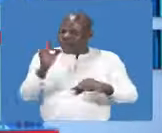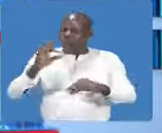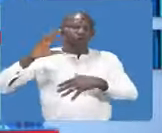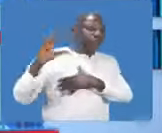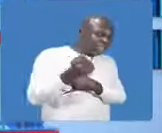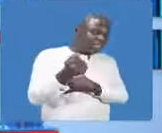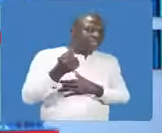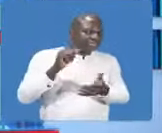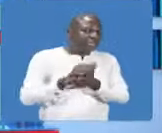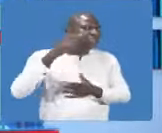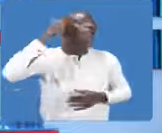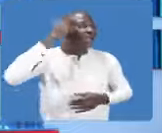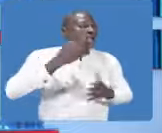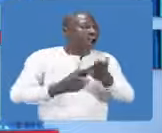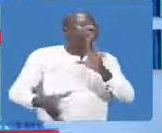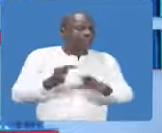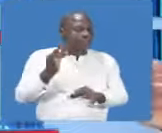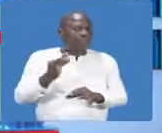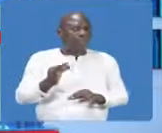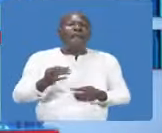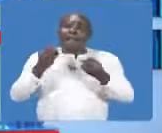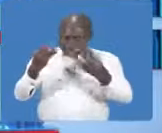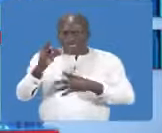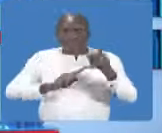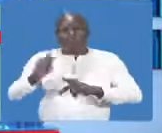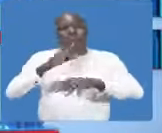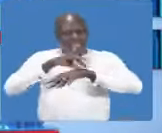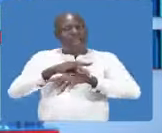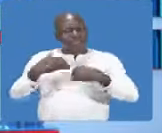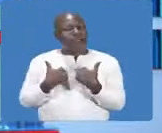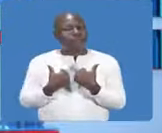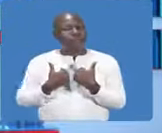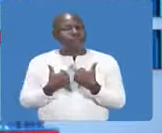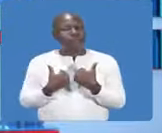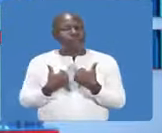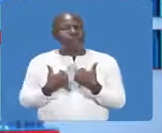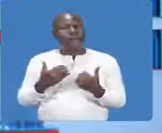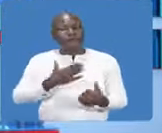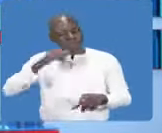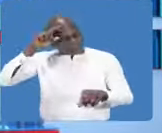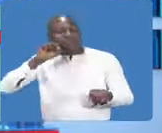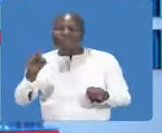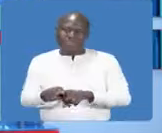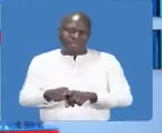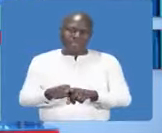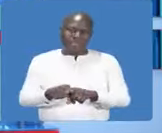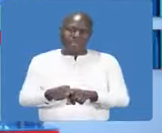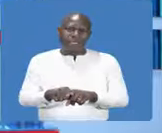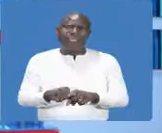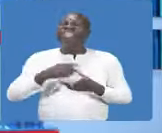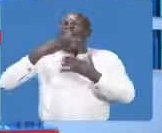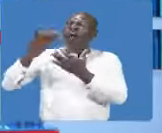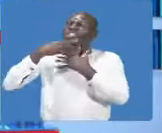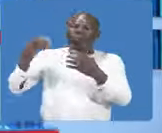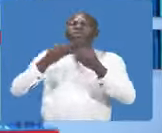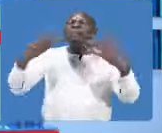no am wo adwa yourself ho kronkron aye ni papi asakasi so a omunim onu adafo dede